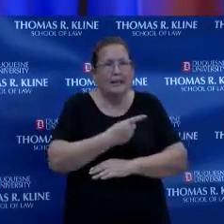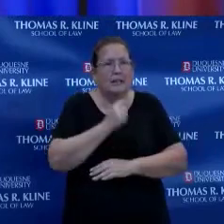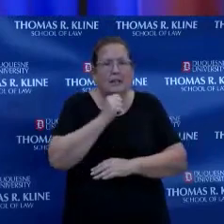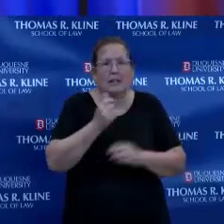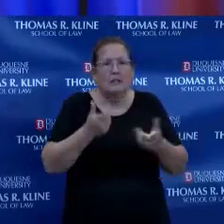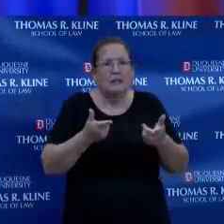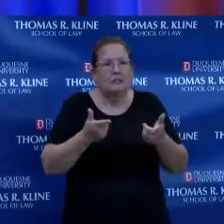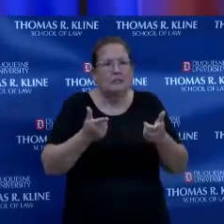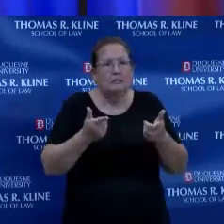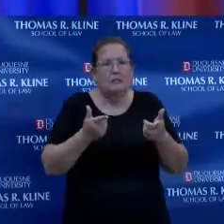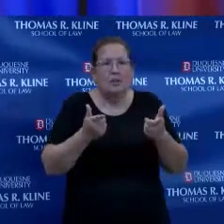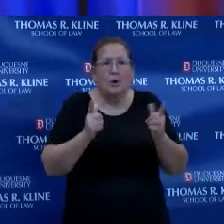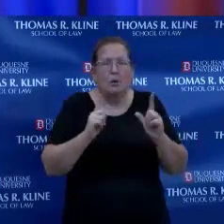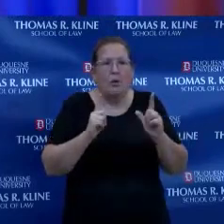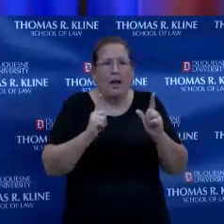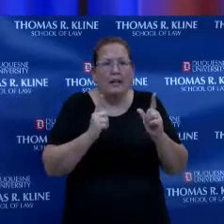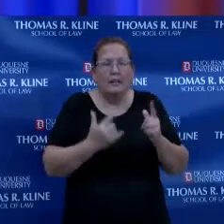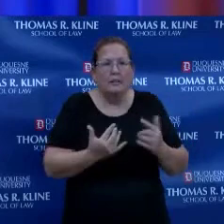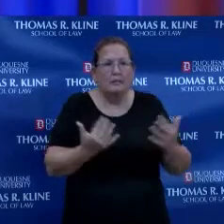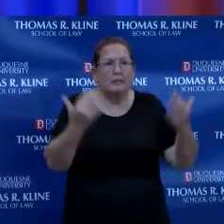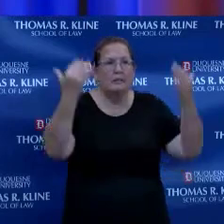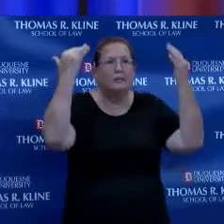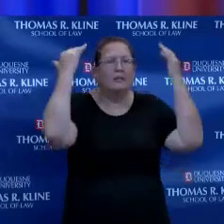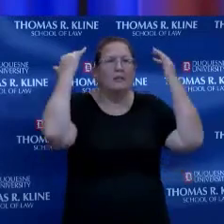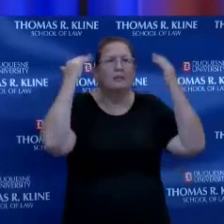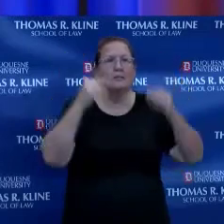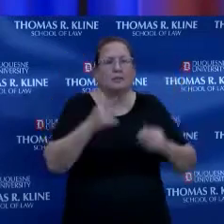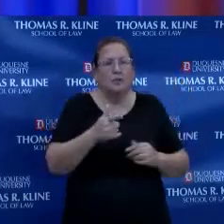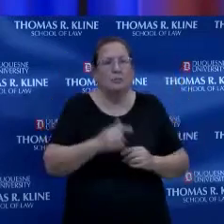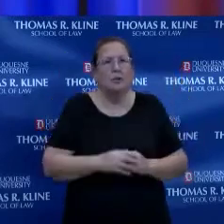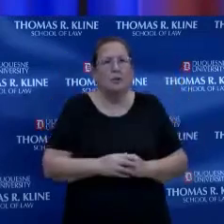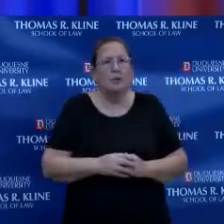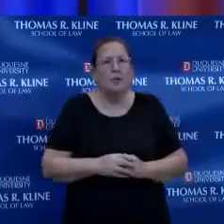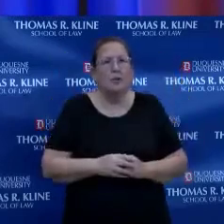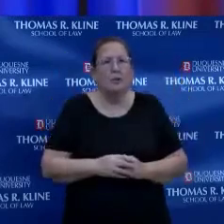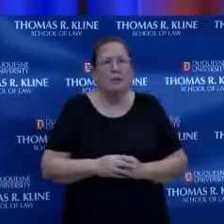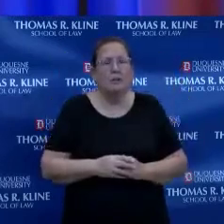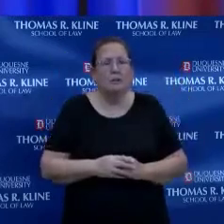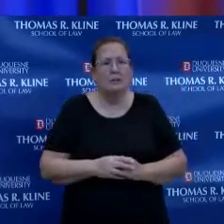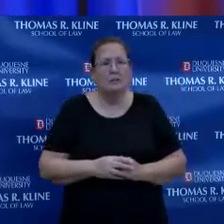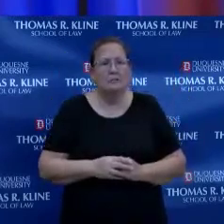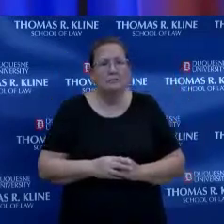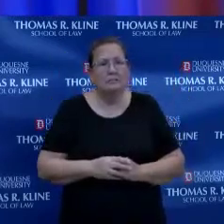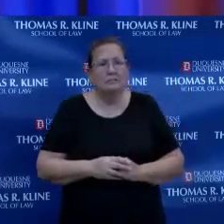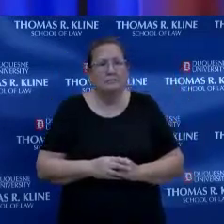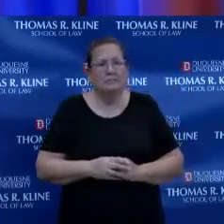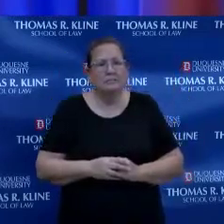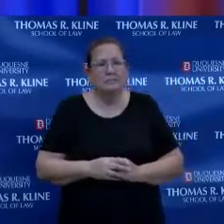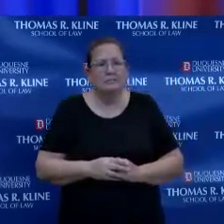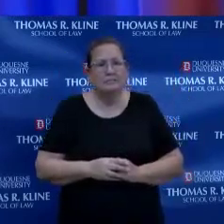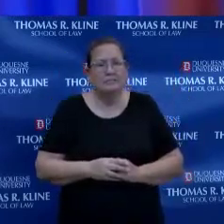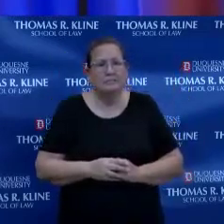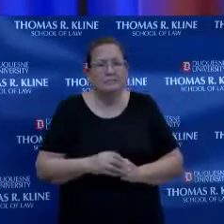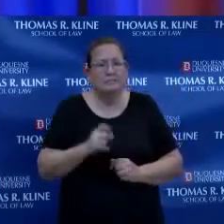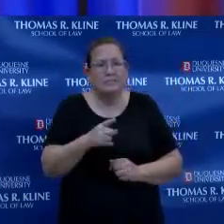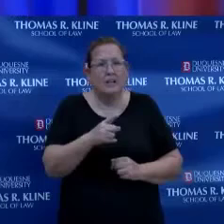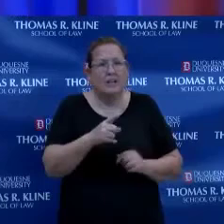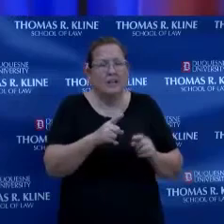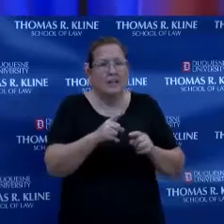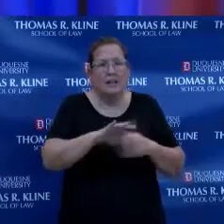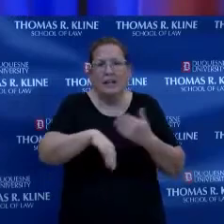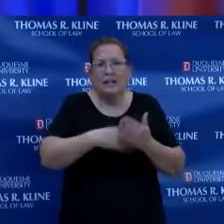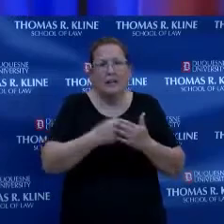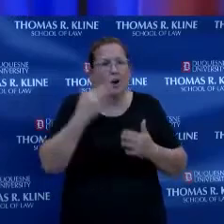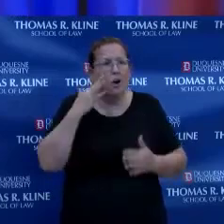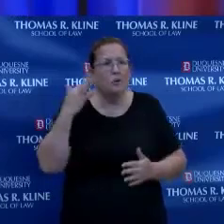let it consume you, and don't let it rule you, and don't make mistakes on it. It all sounds